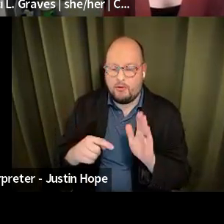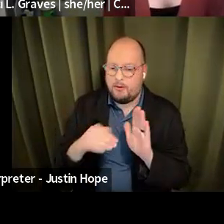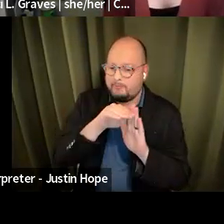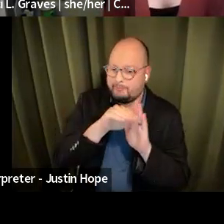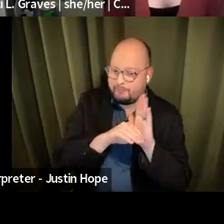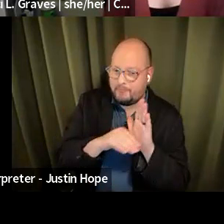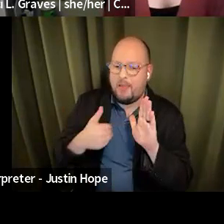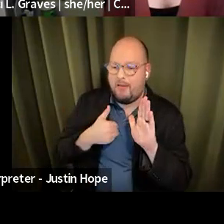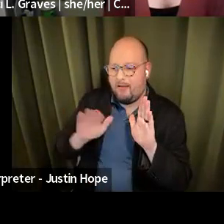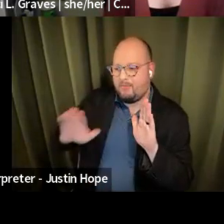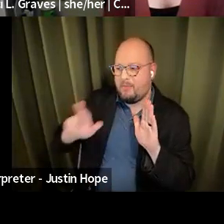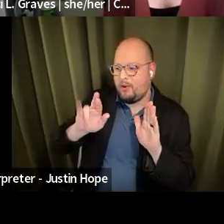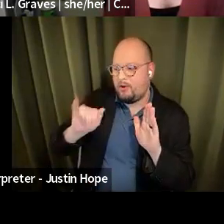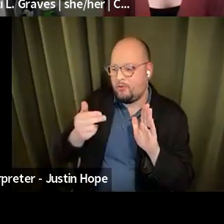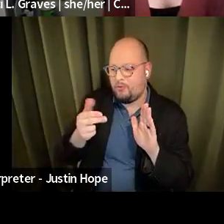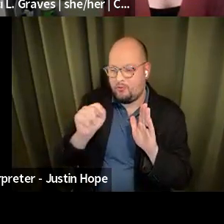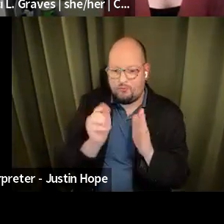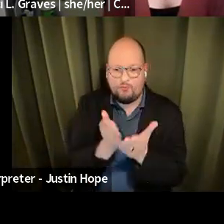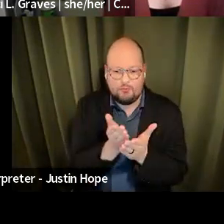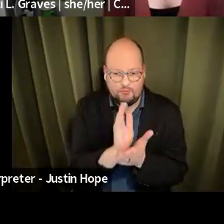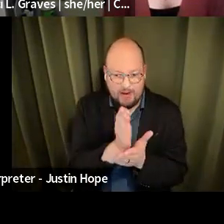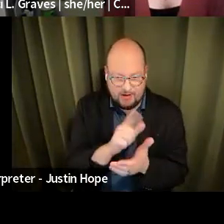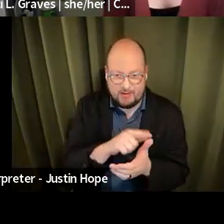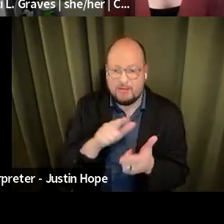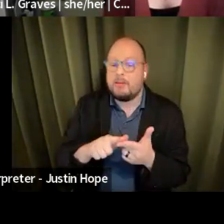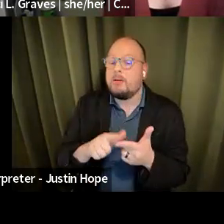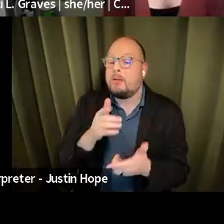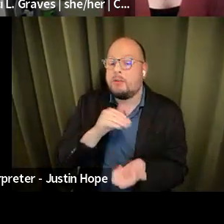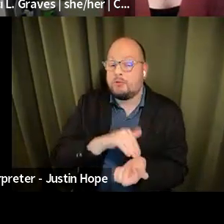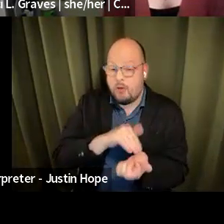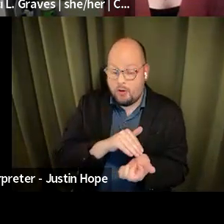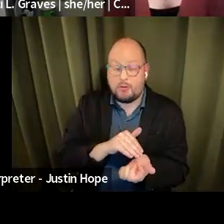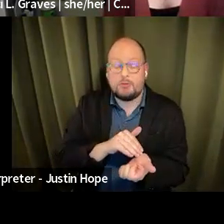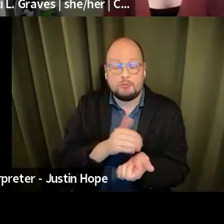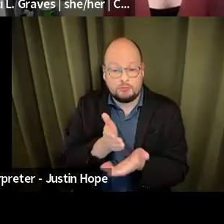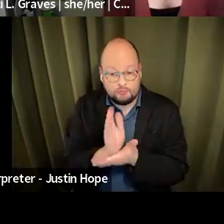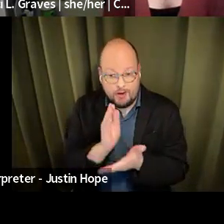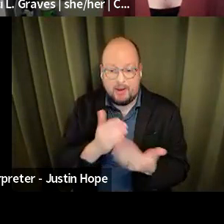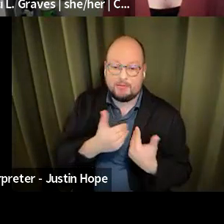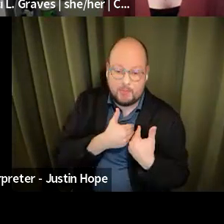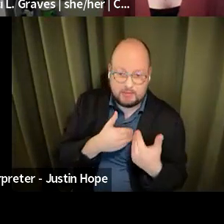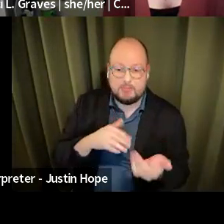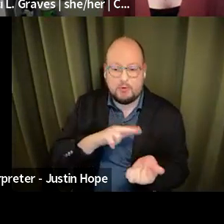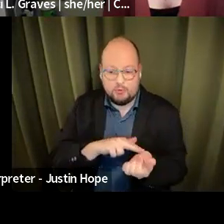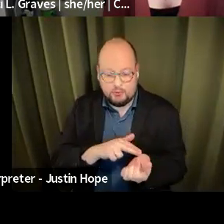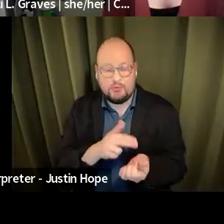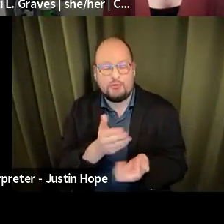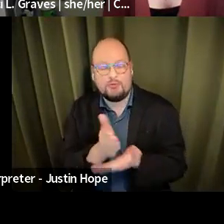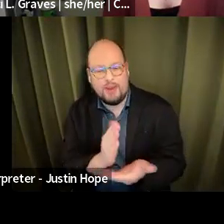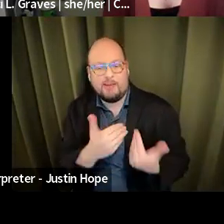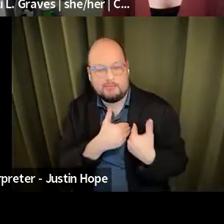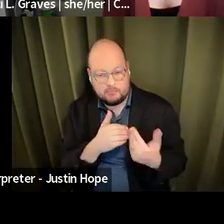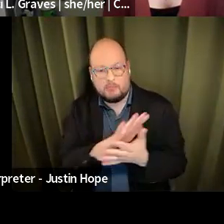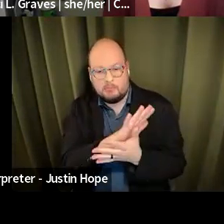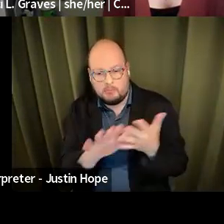of our responsibility and the nurse for our responsibility to provide those services. So it's a teaching moment, but that's another way we do things internally.